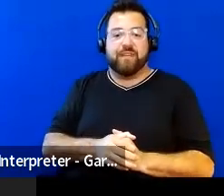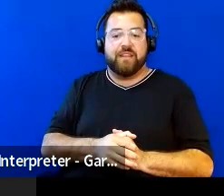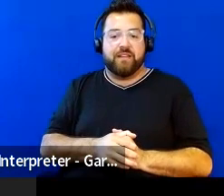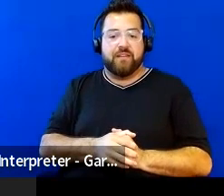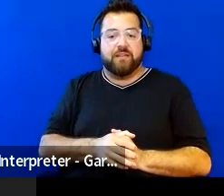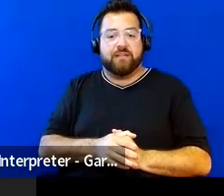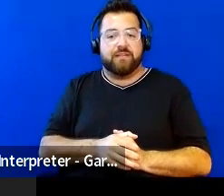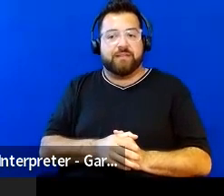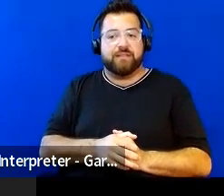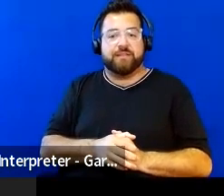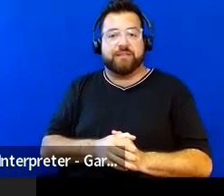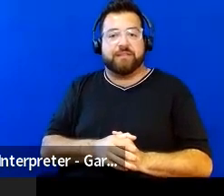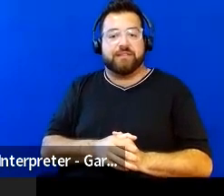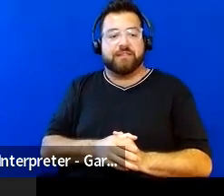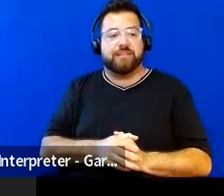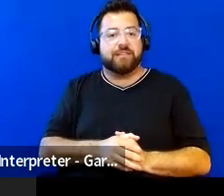And